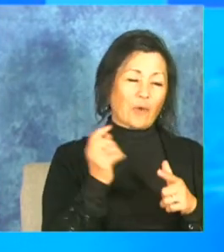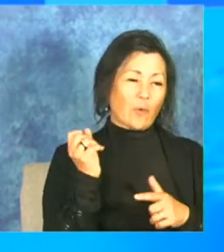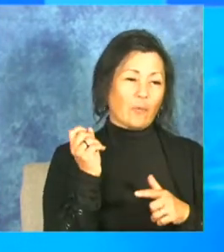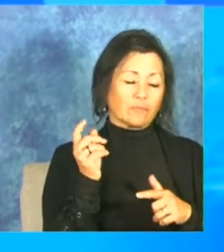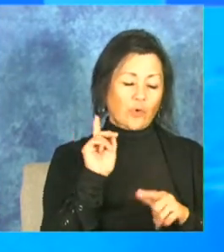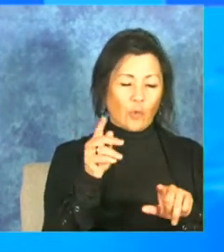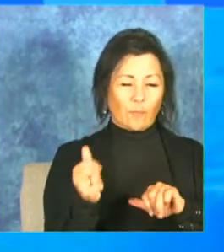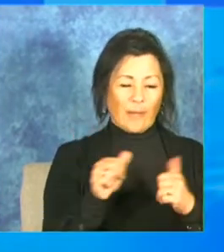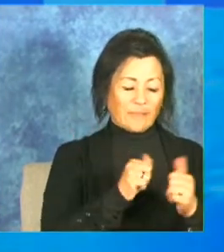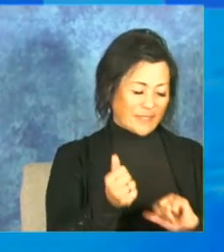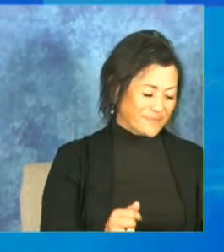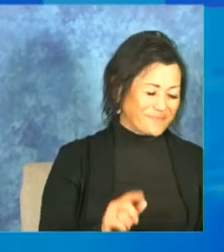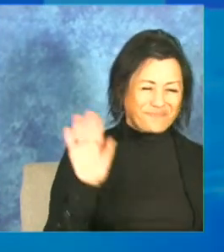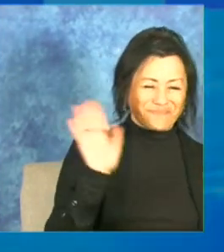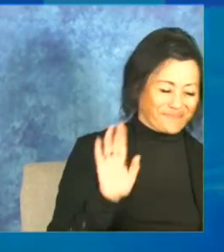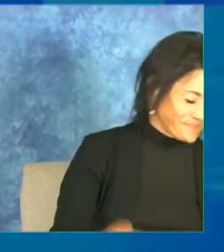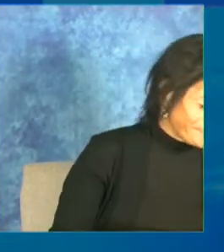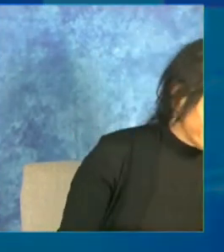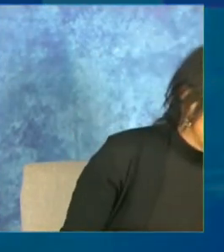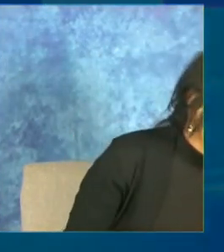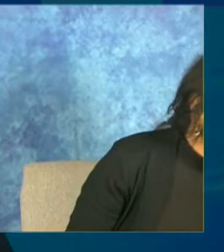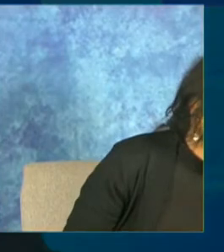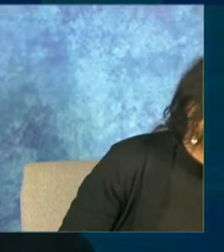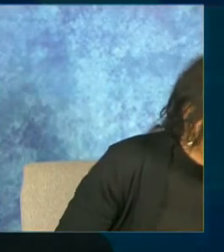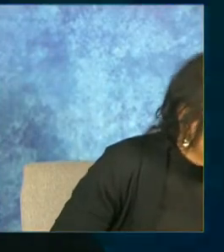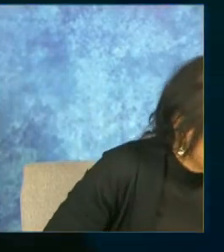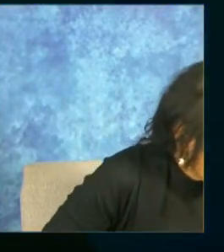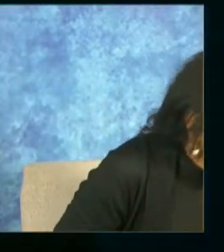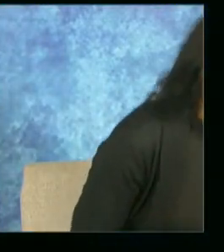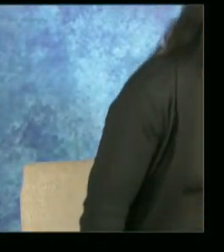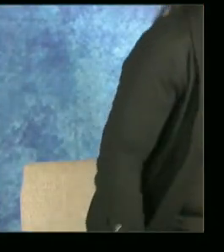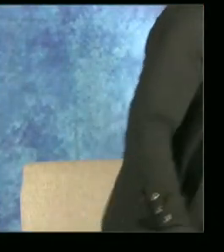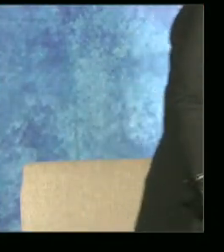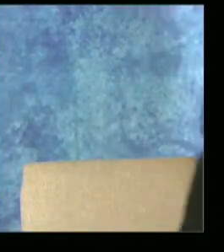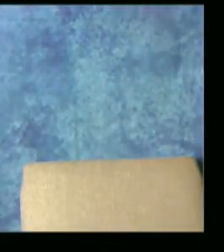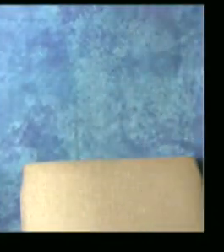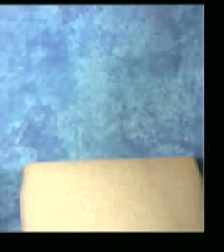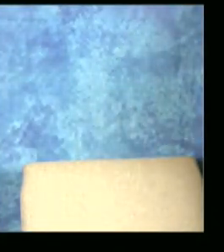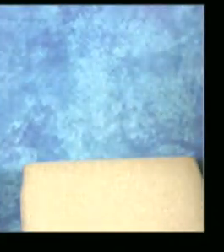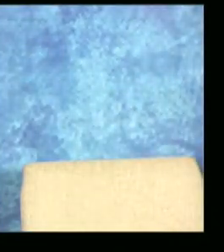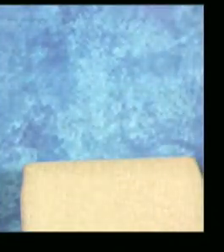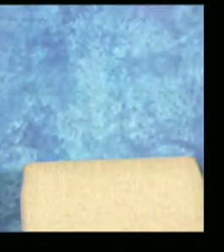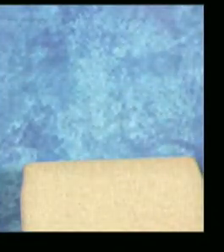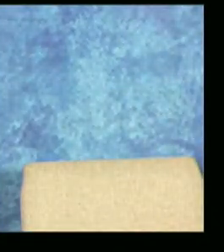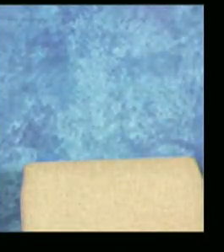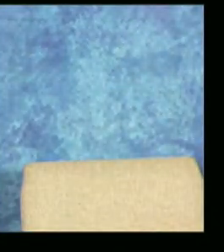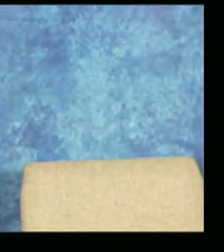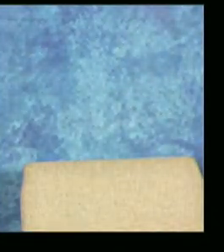baptize.